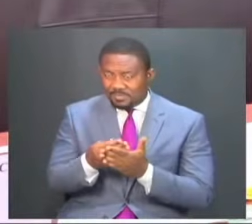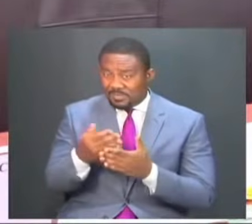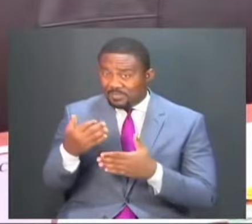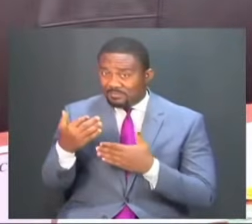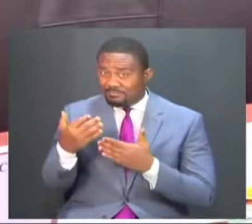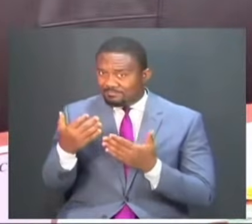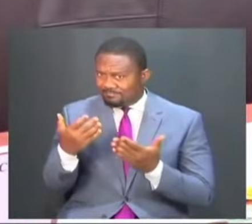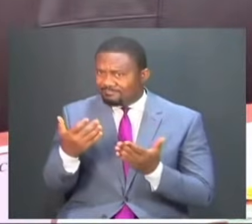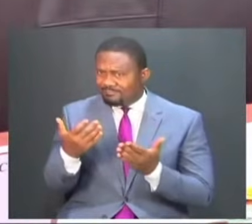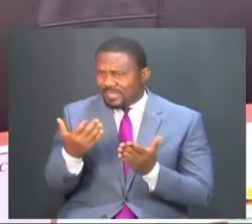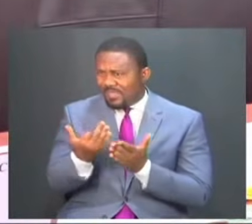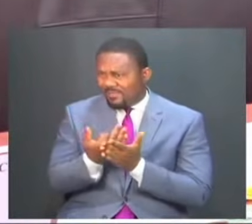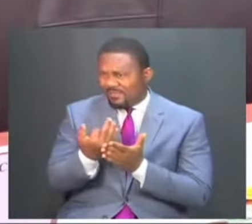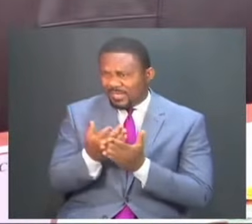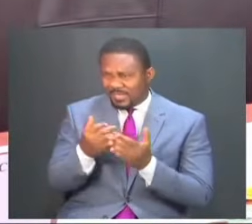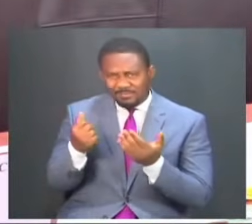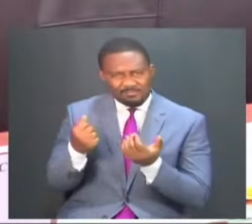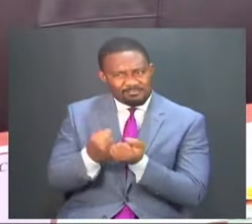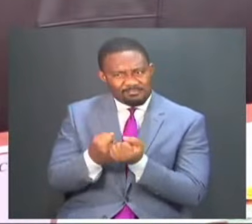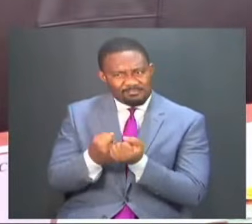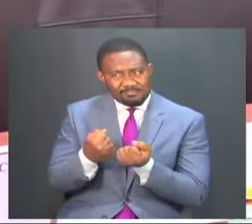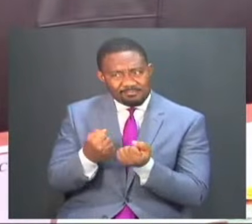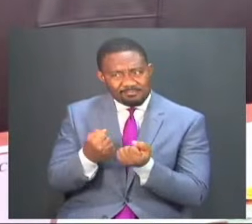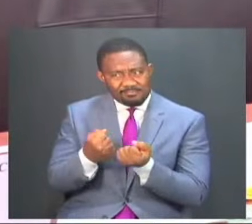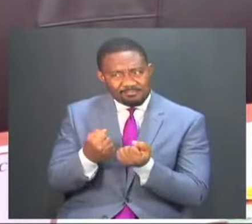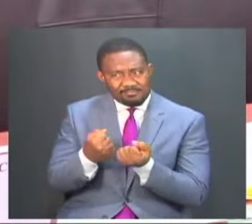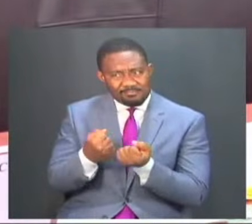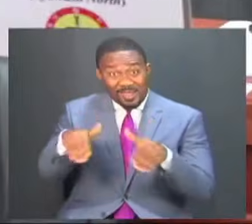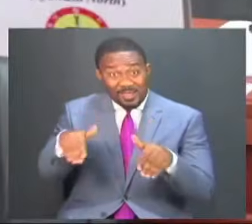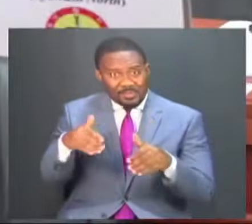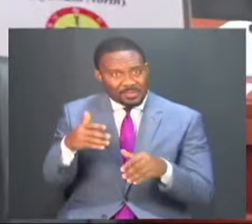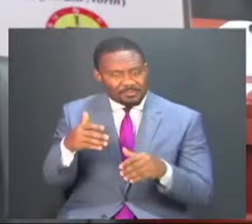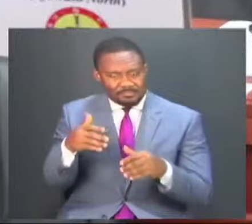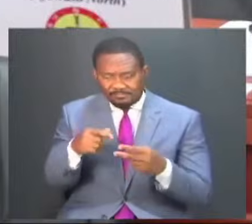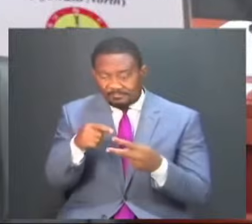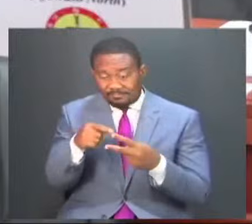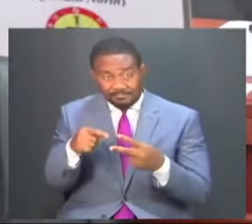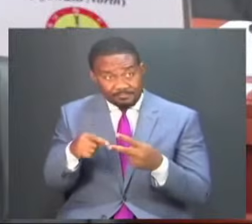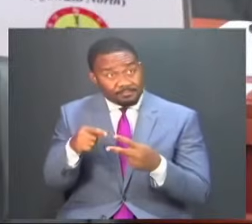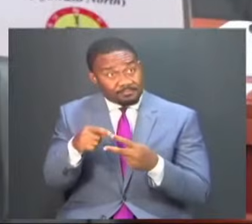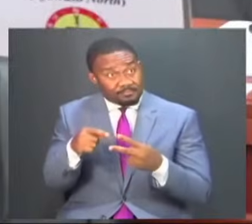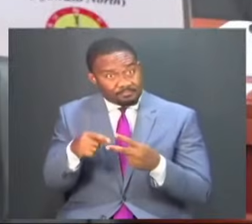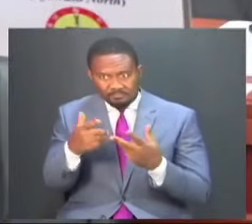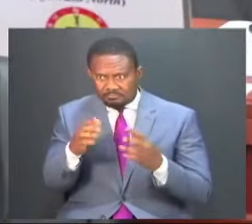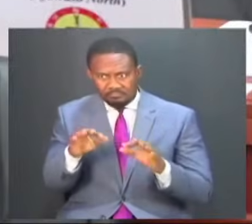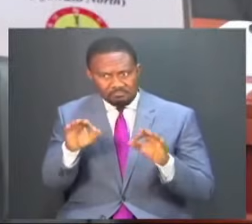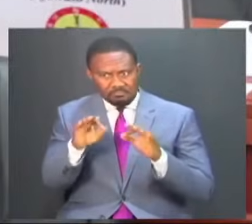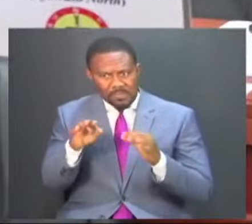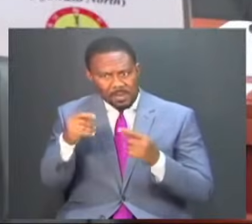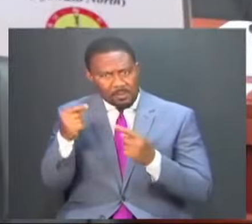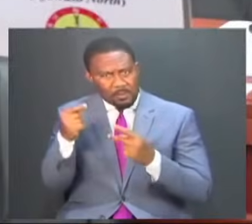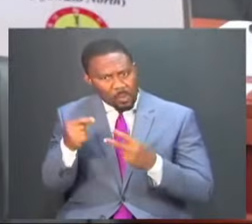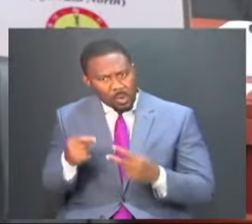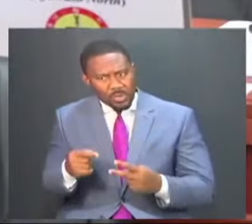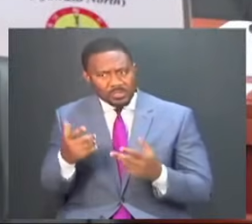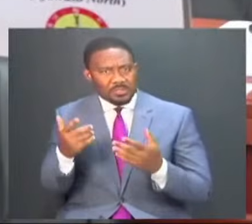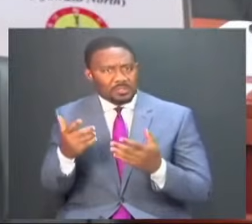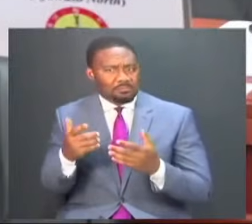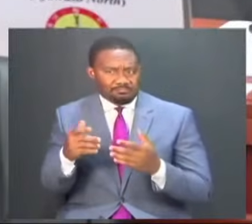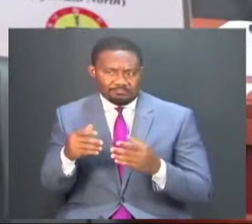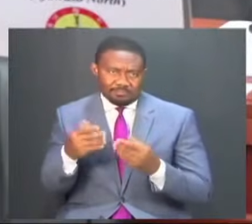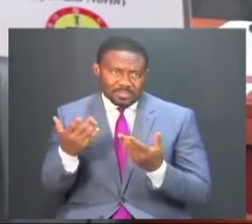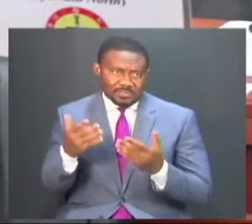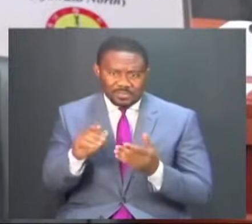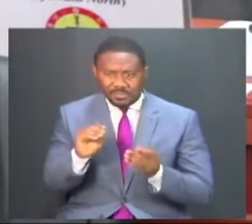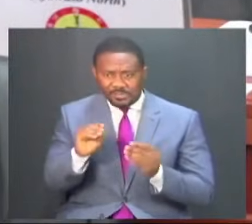by the central bank. And so these are the main points of the amendment that we are seeking to do to the Act.